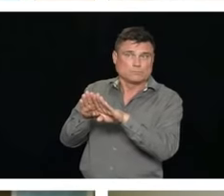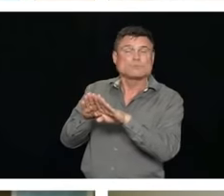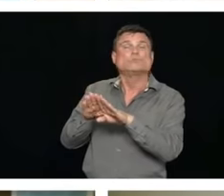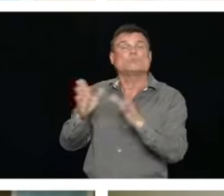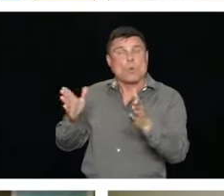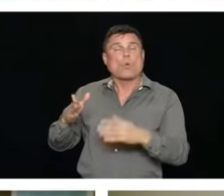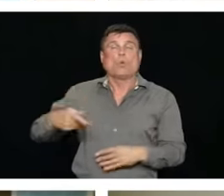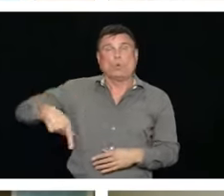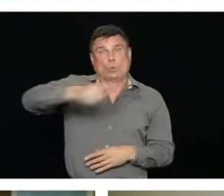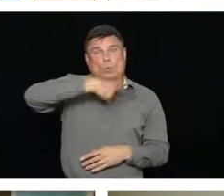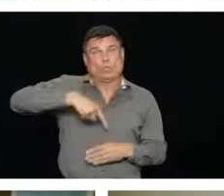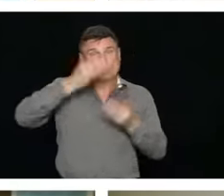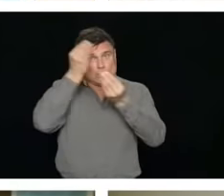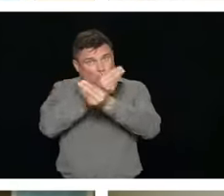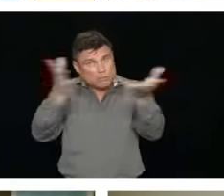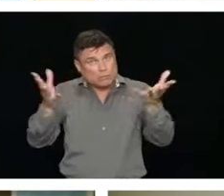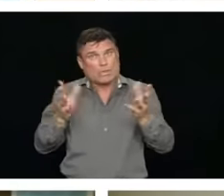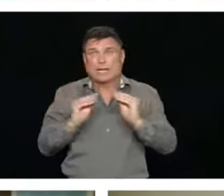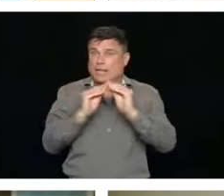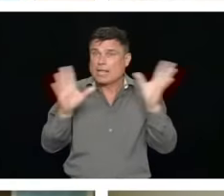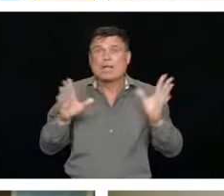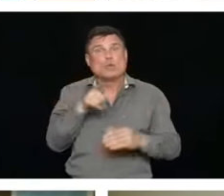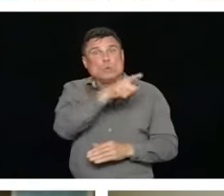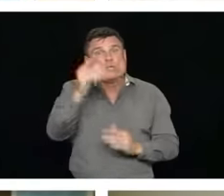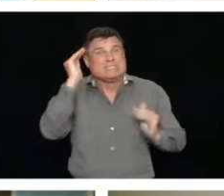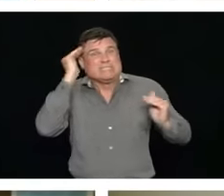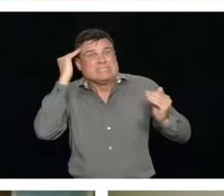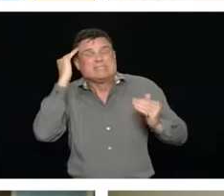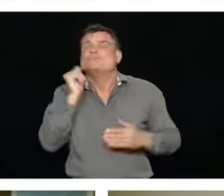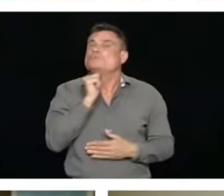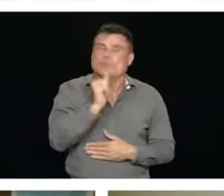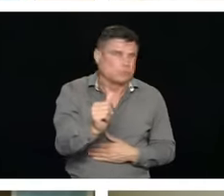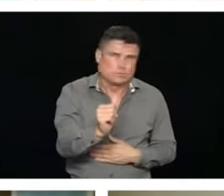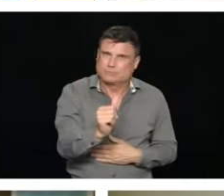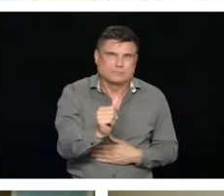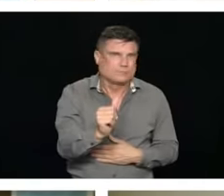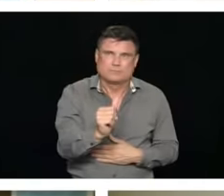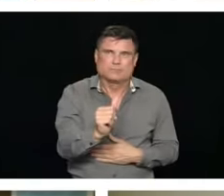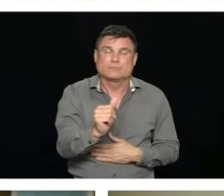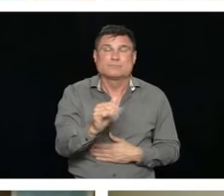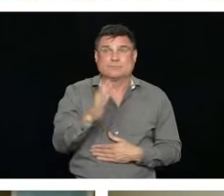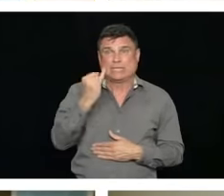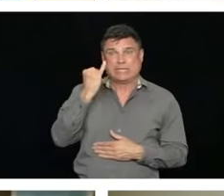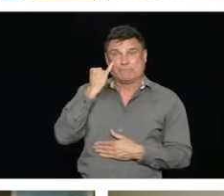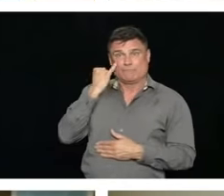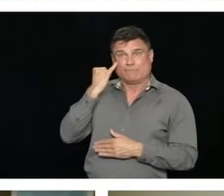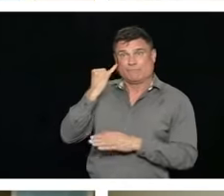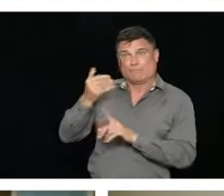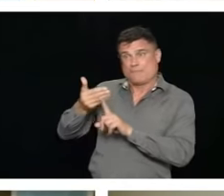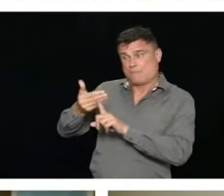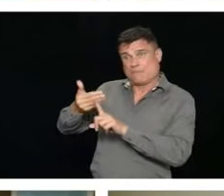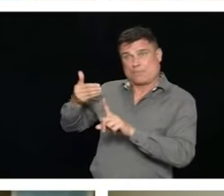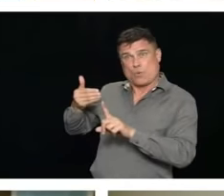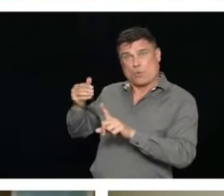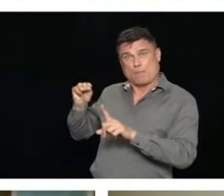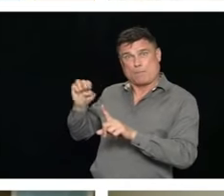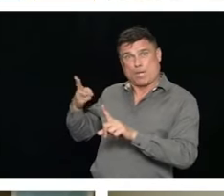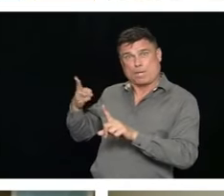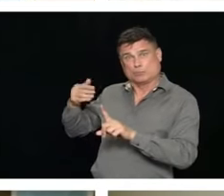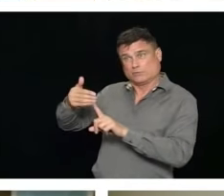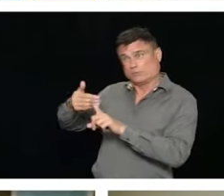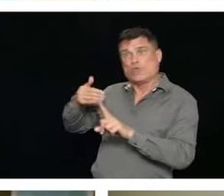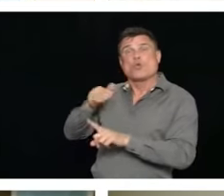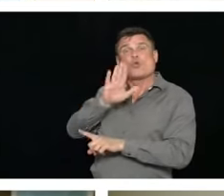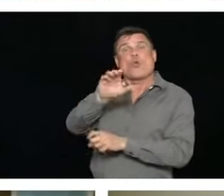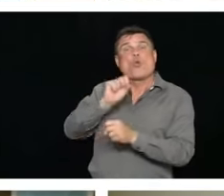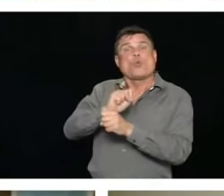their assessments to that point in March. And for the grade 12 class of 2020, that all of those